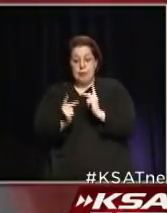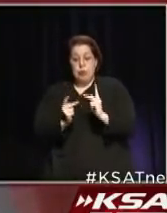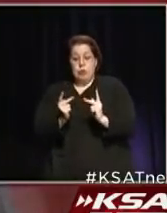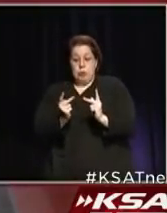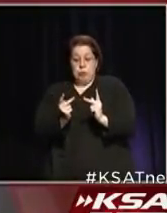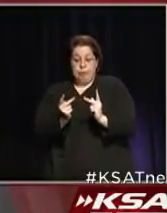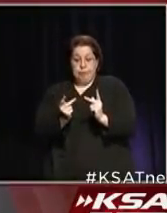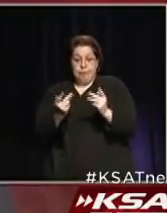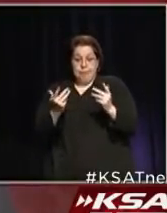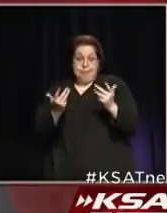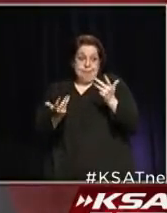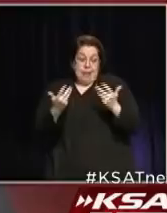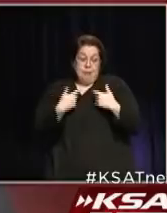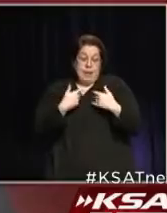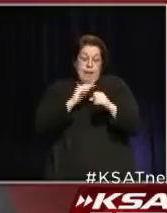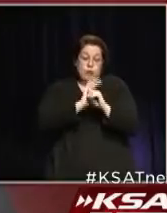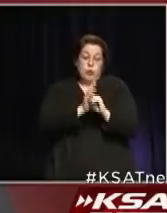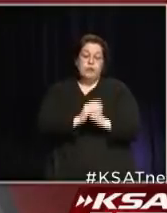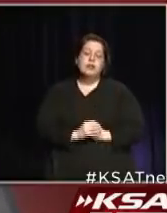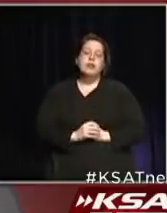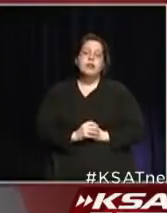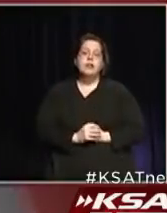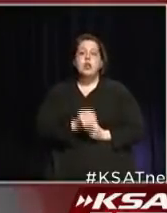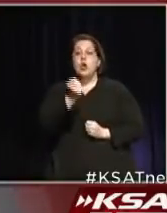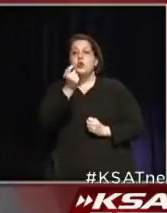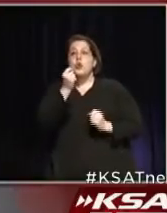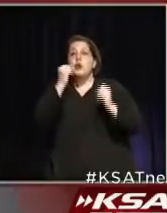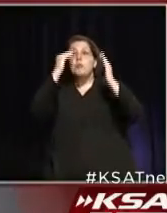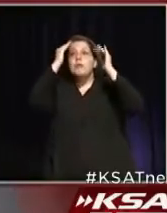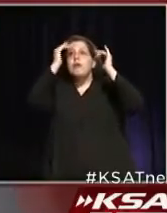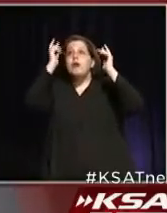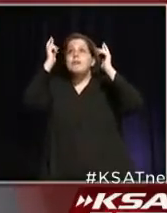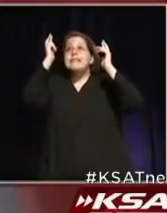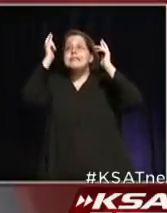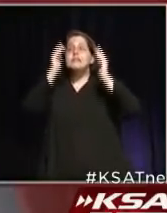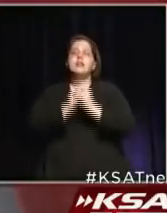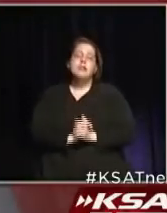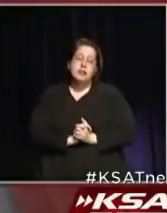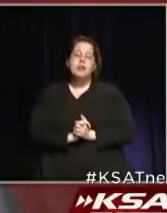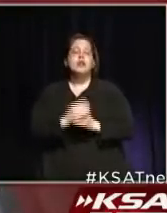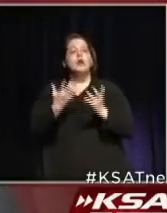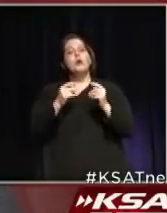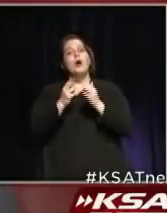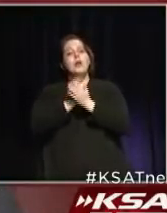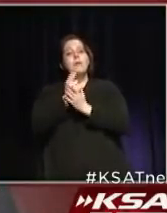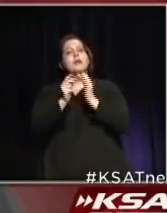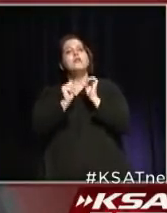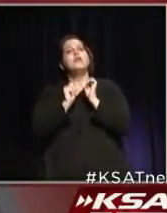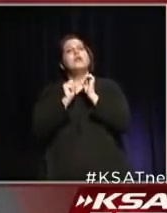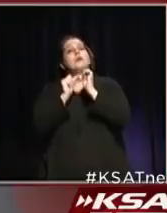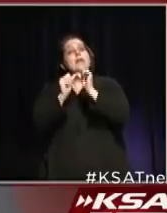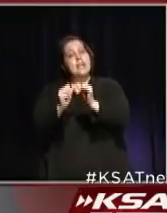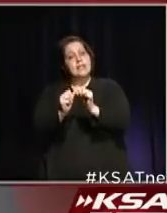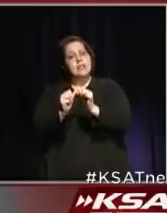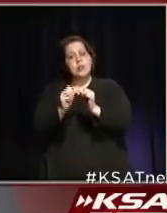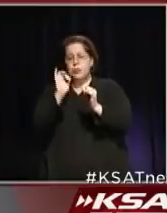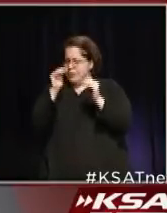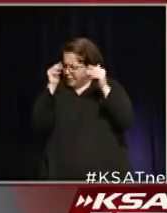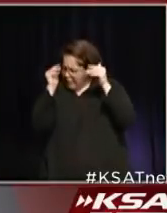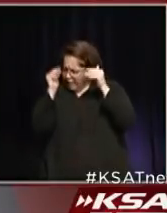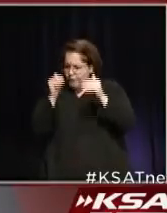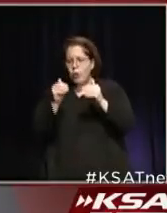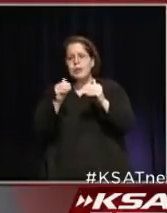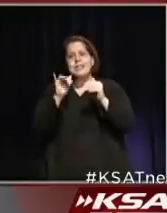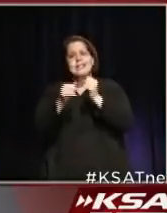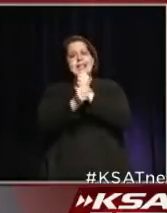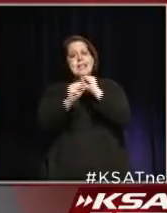are infected or may be infected. So a little bit of hope on the horizon, but I think we want to make sure we continue to hunker down and be